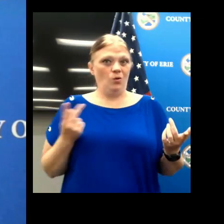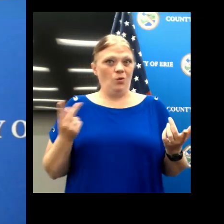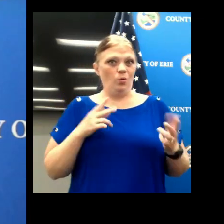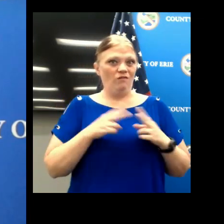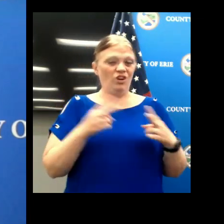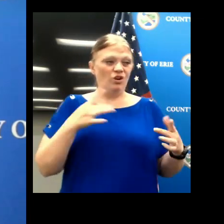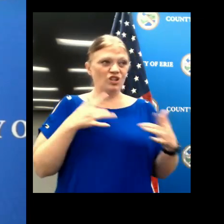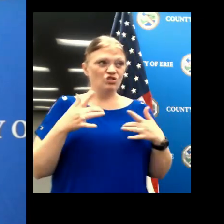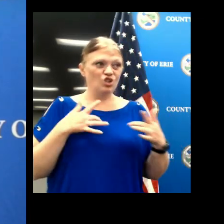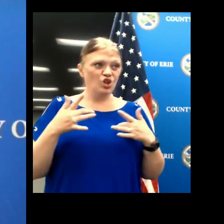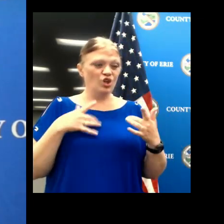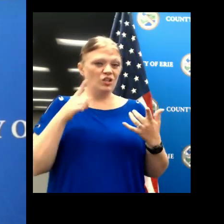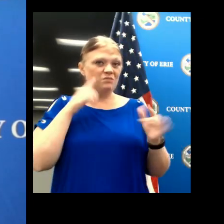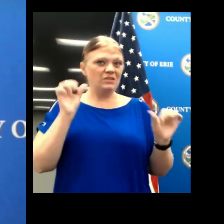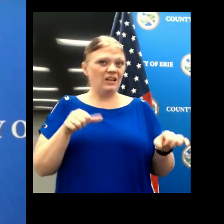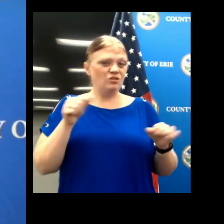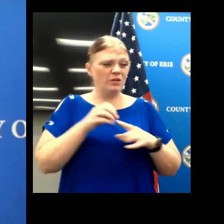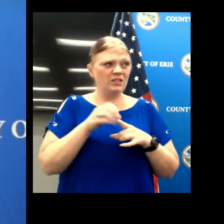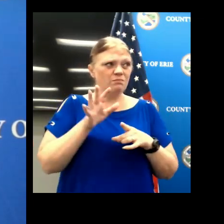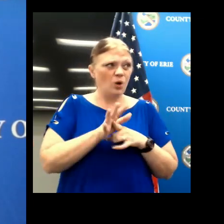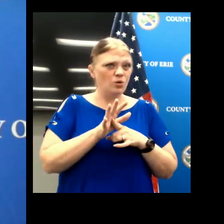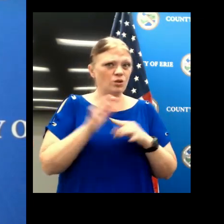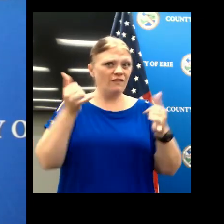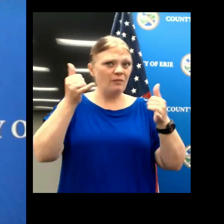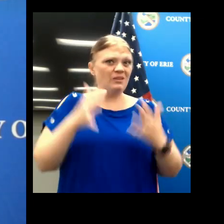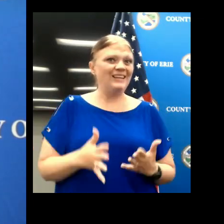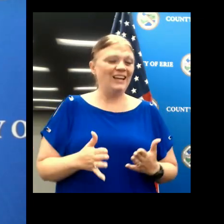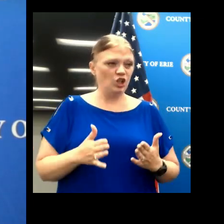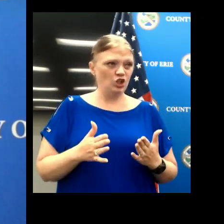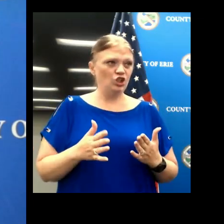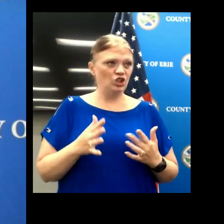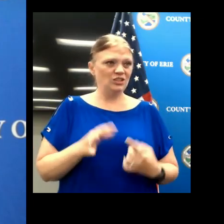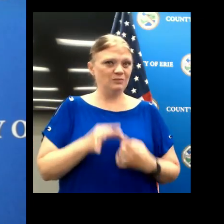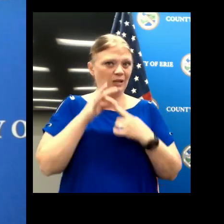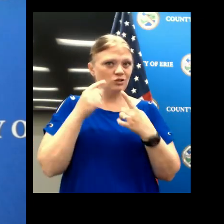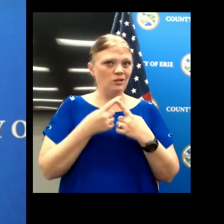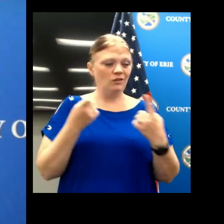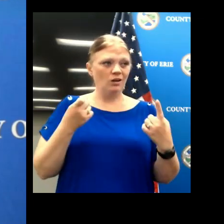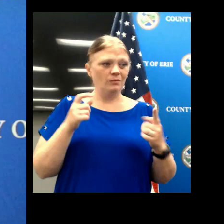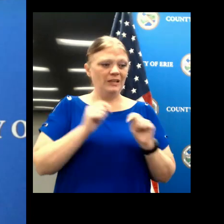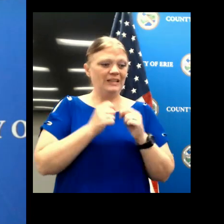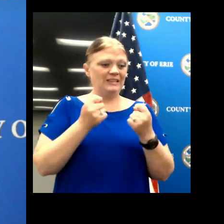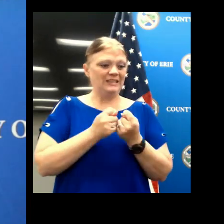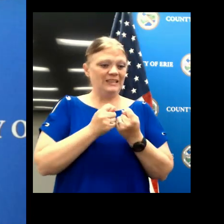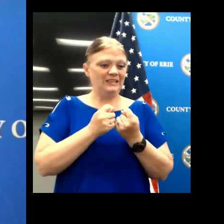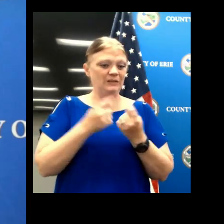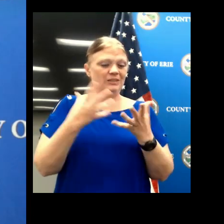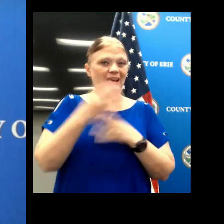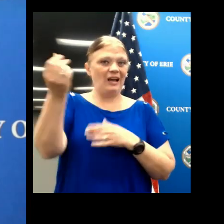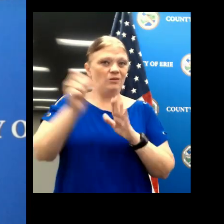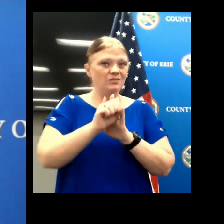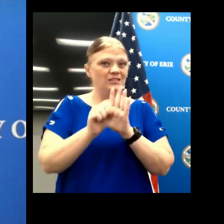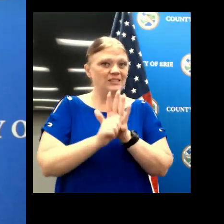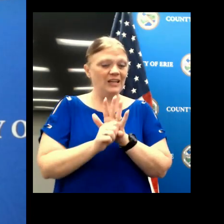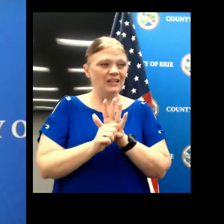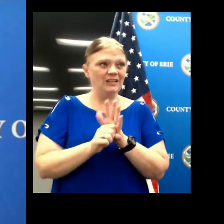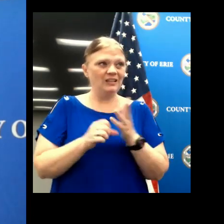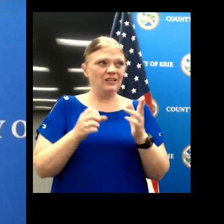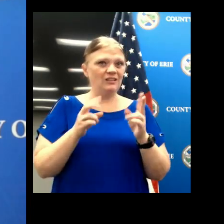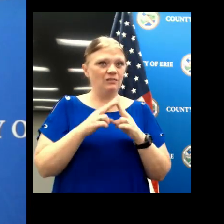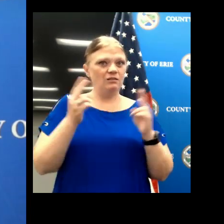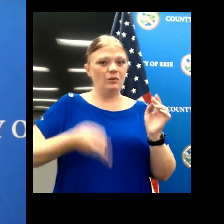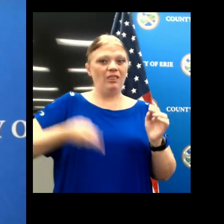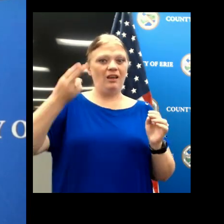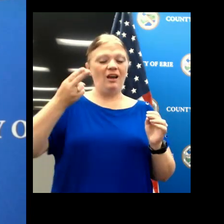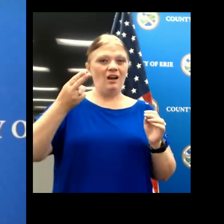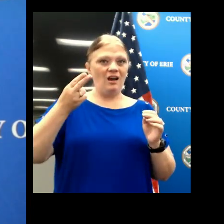about is, potential exposure of these players, especially from teams that are out of state with, very high